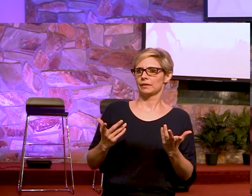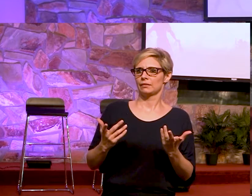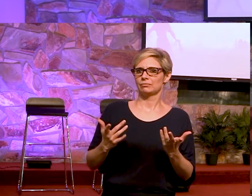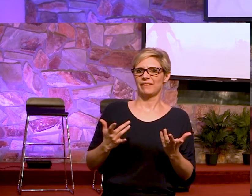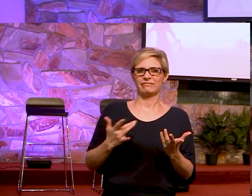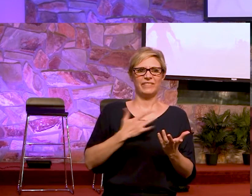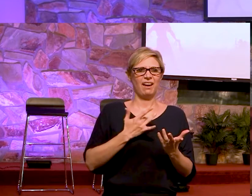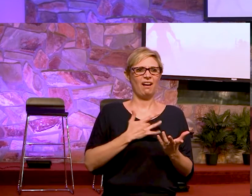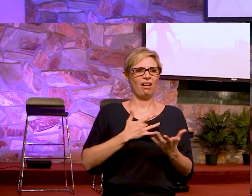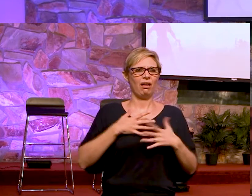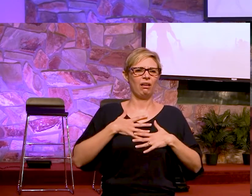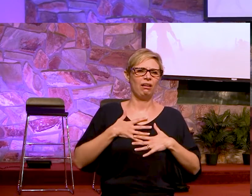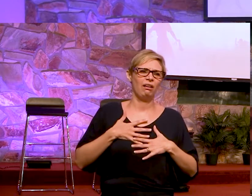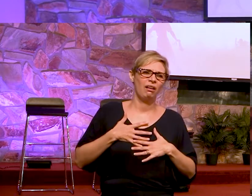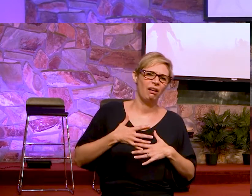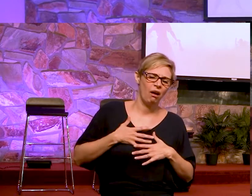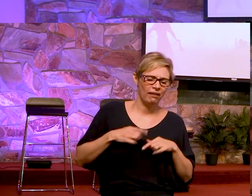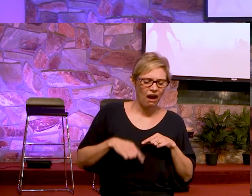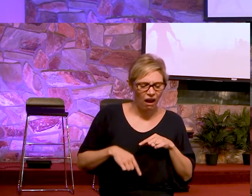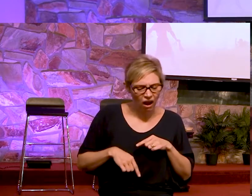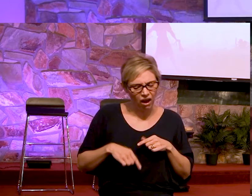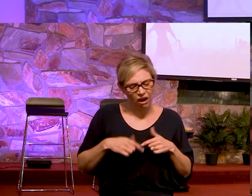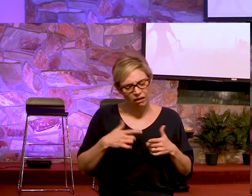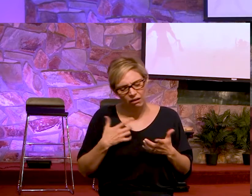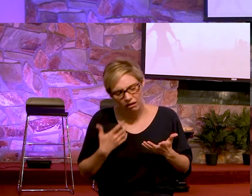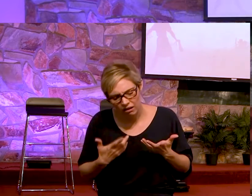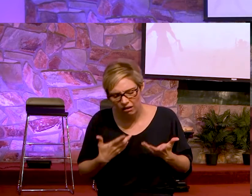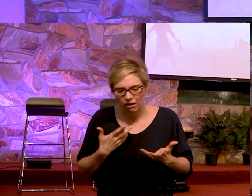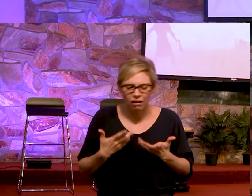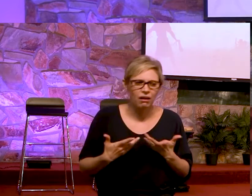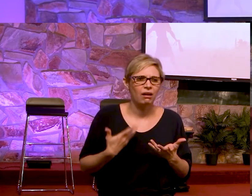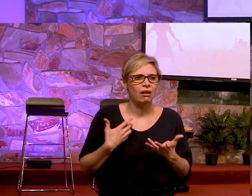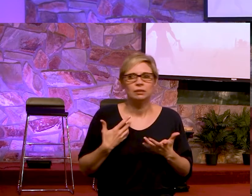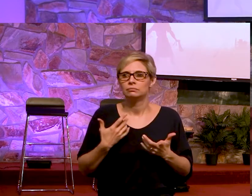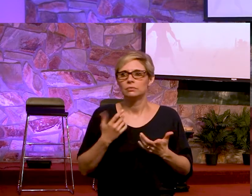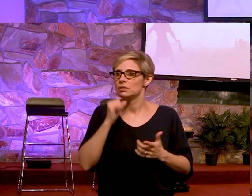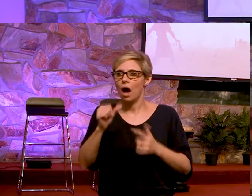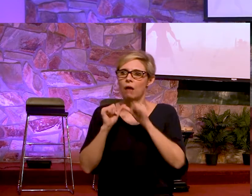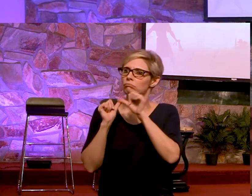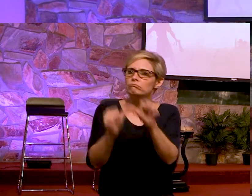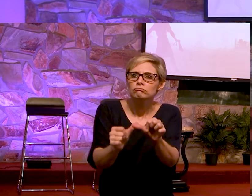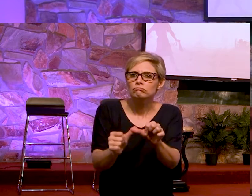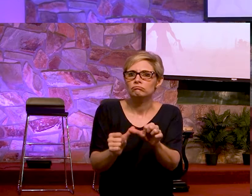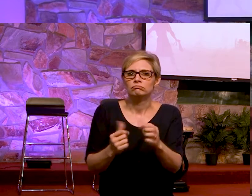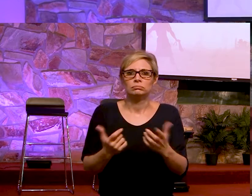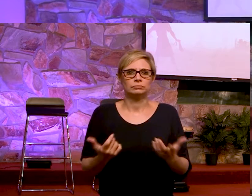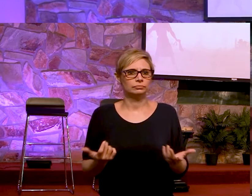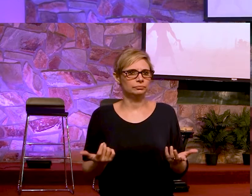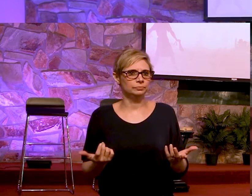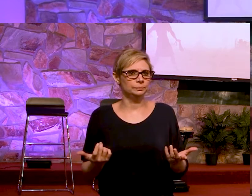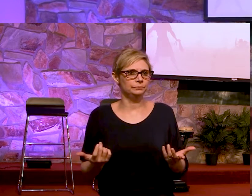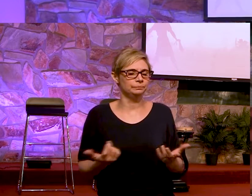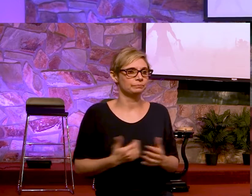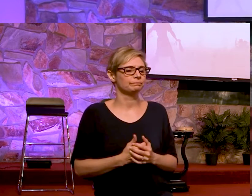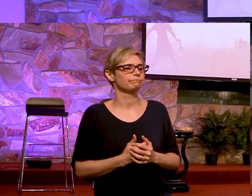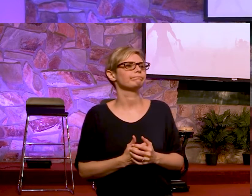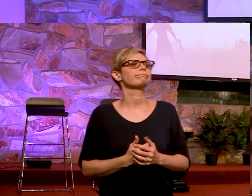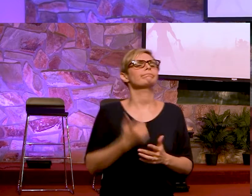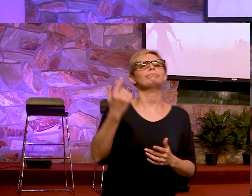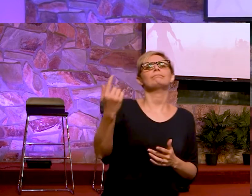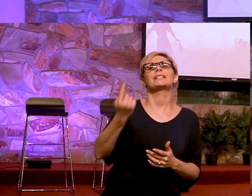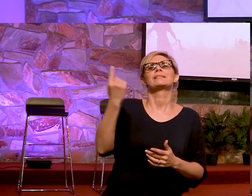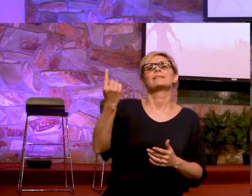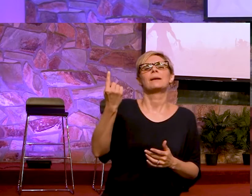forward, from pressing on, from continuing. In fact, someone once